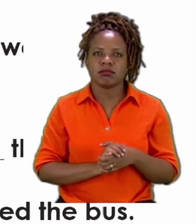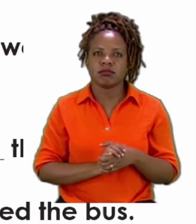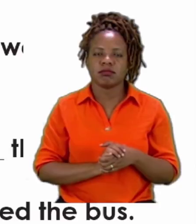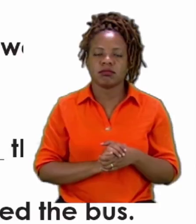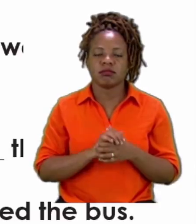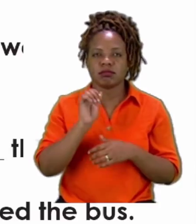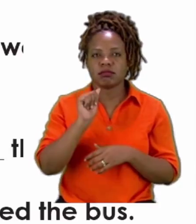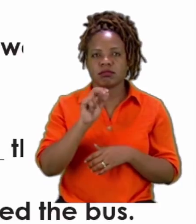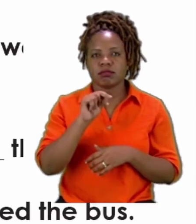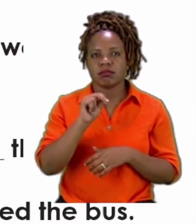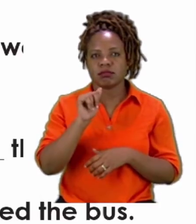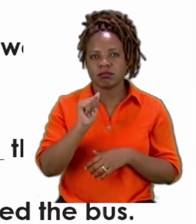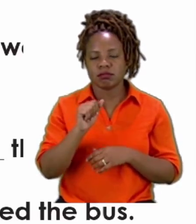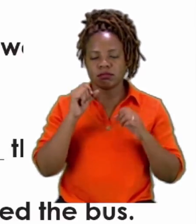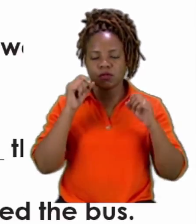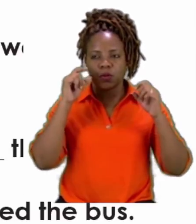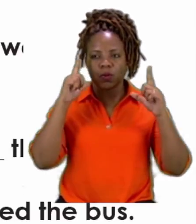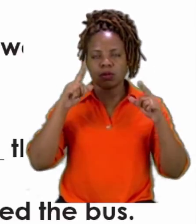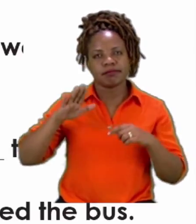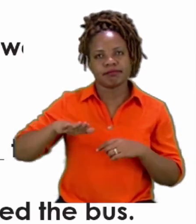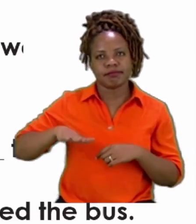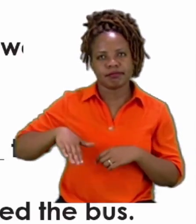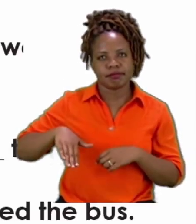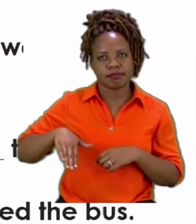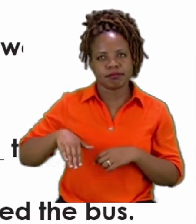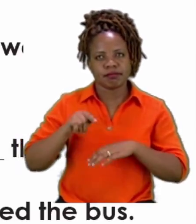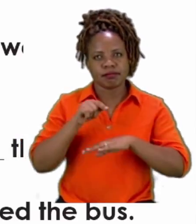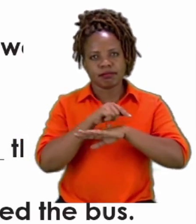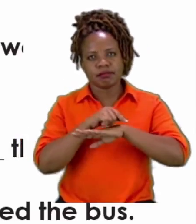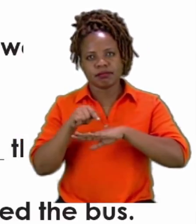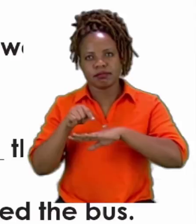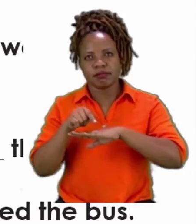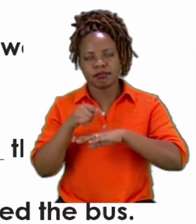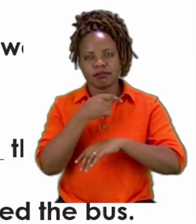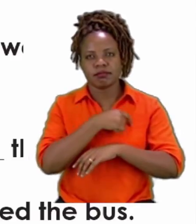Anna woke up late. Dash, she missed the bus.